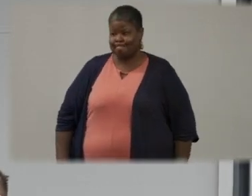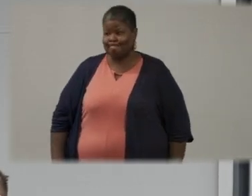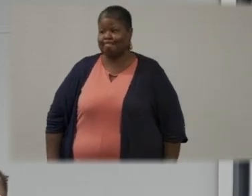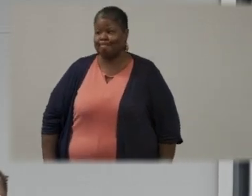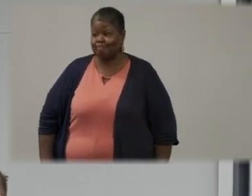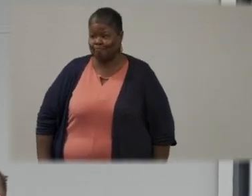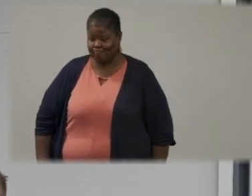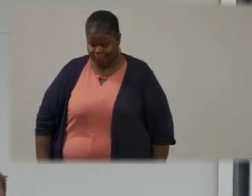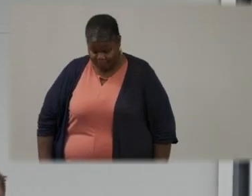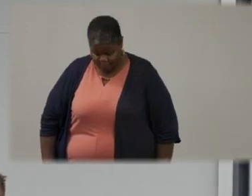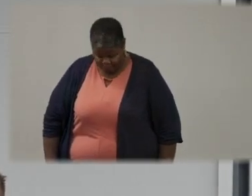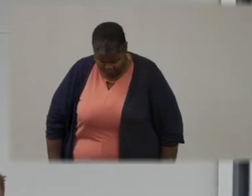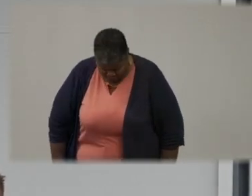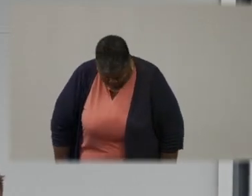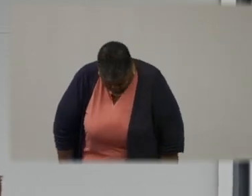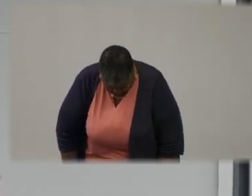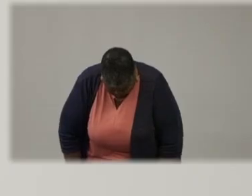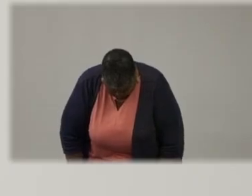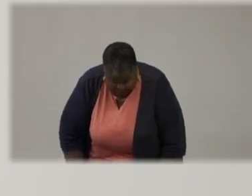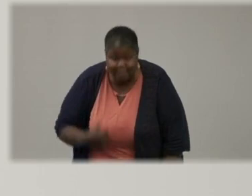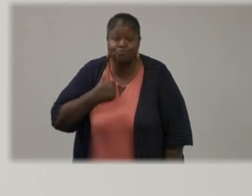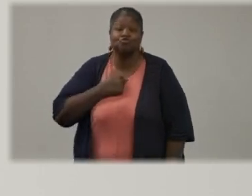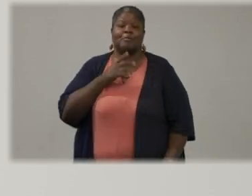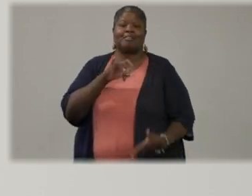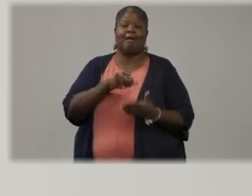That's why I'm here, right? Sorry about